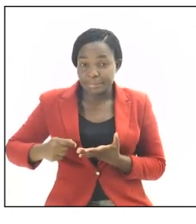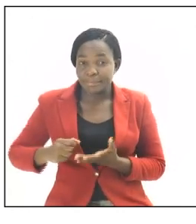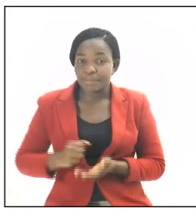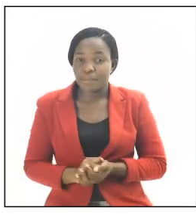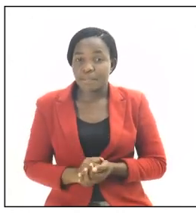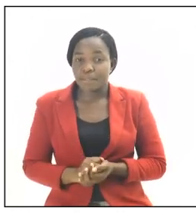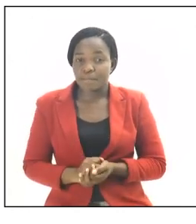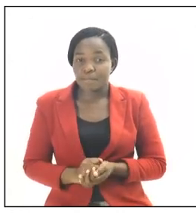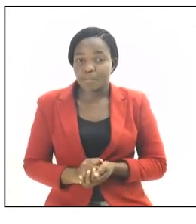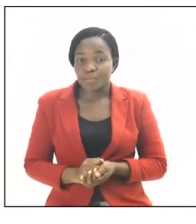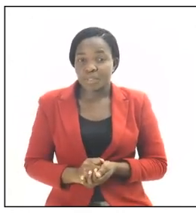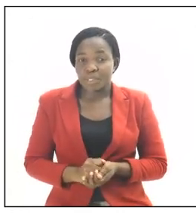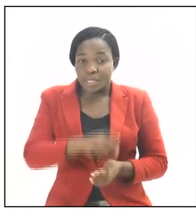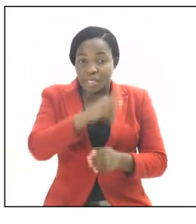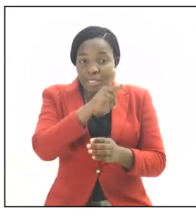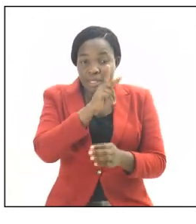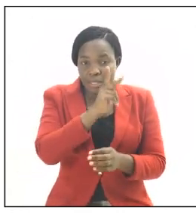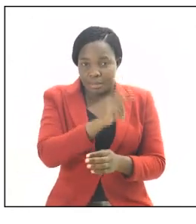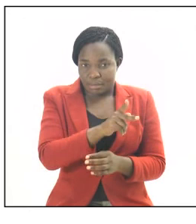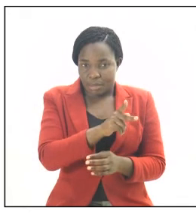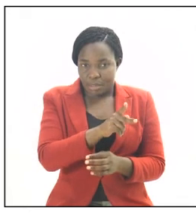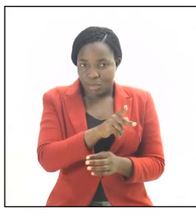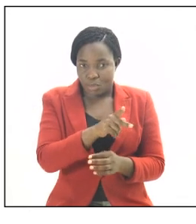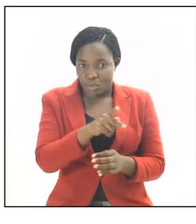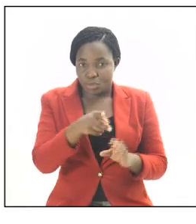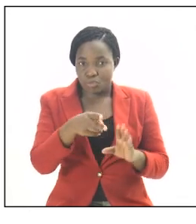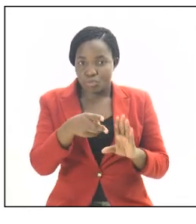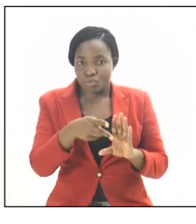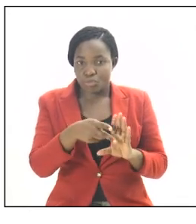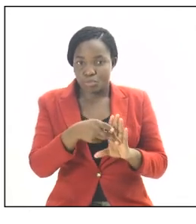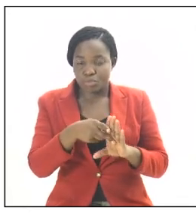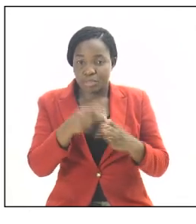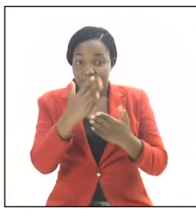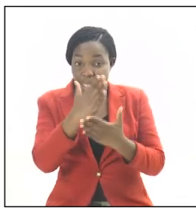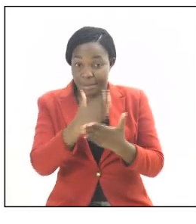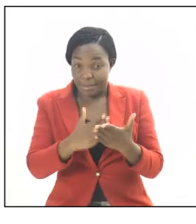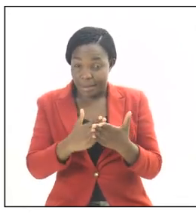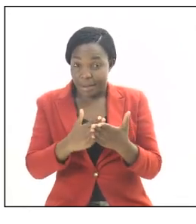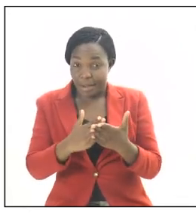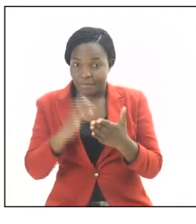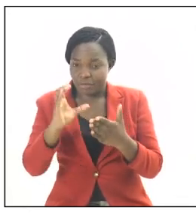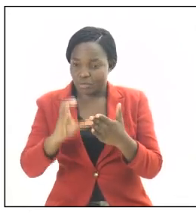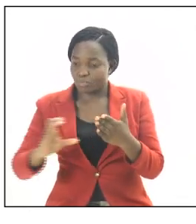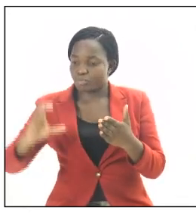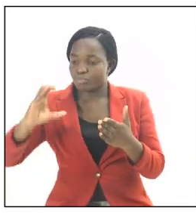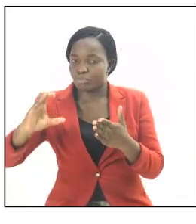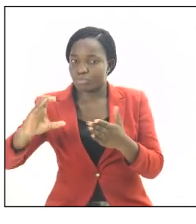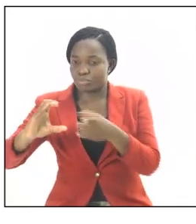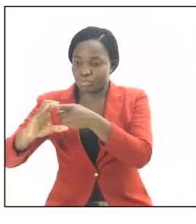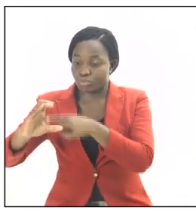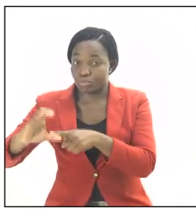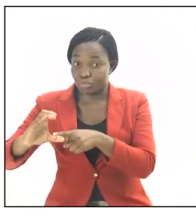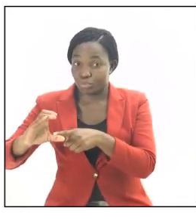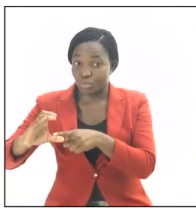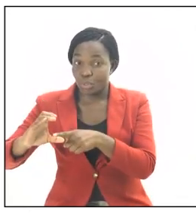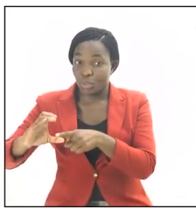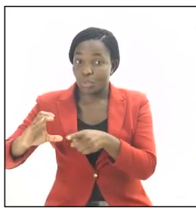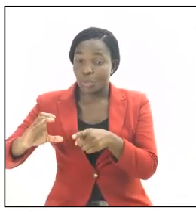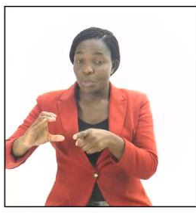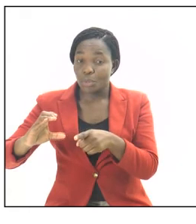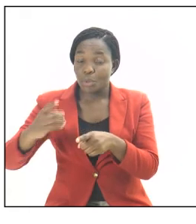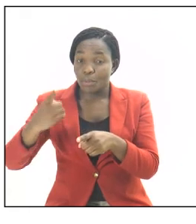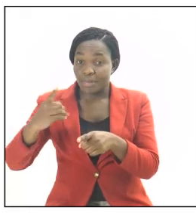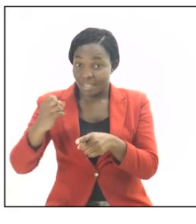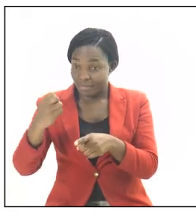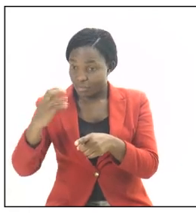The perimeter of a semicircle is half of the circumference of the circle, but there are